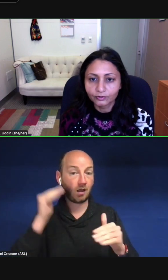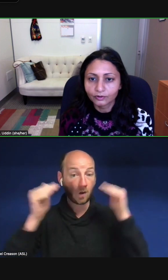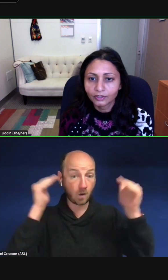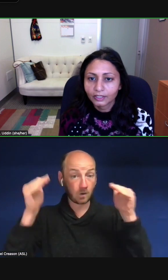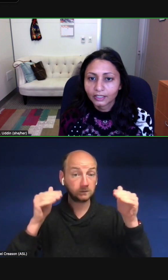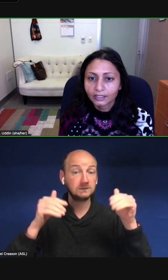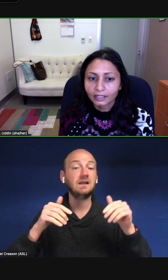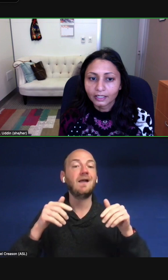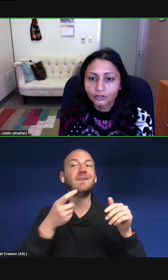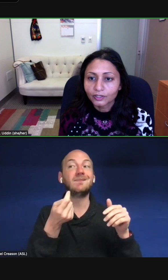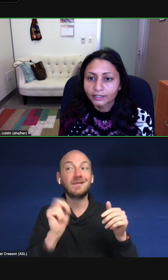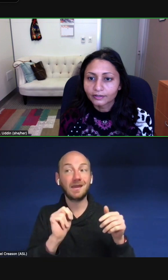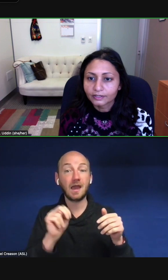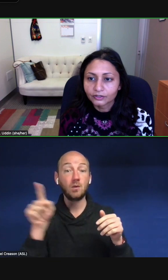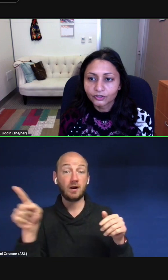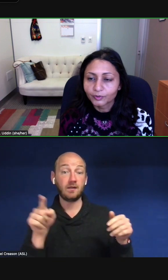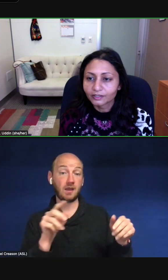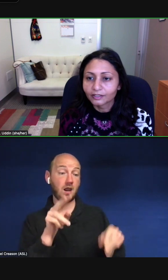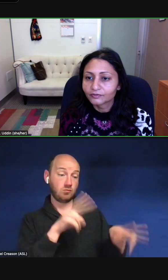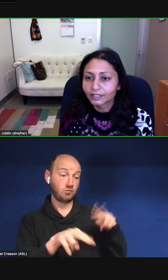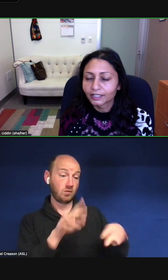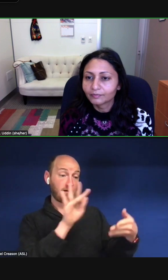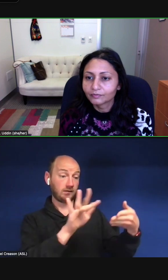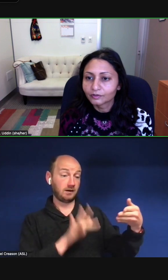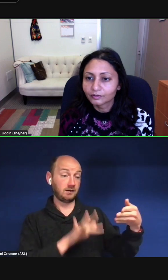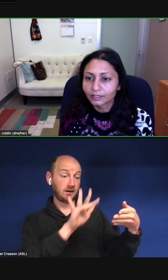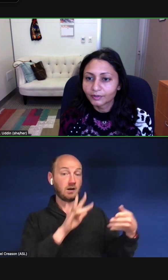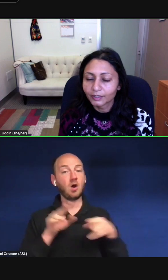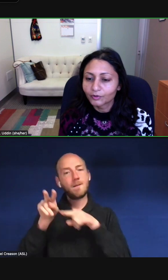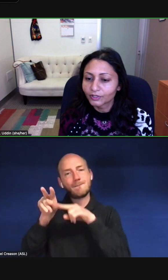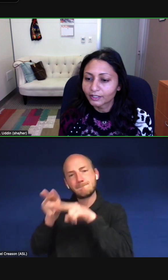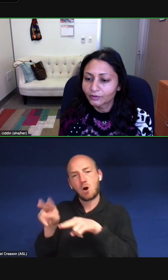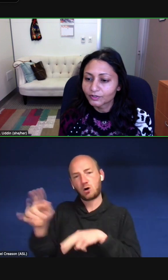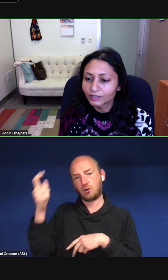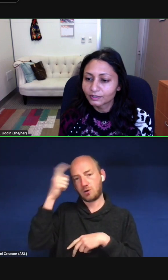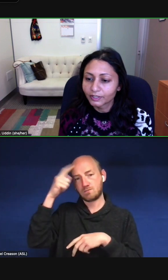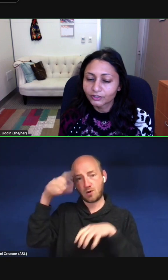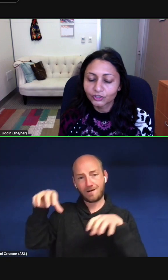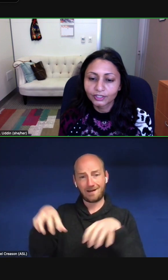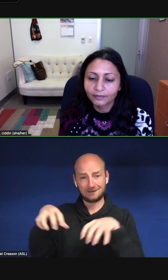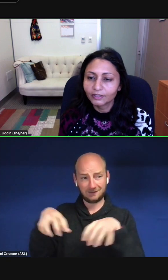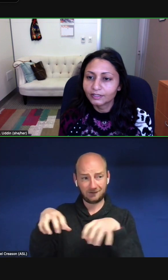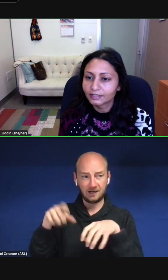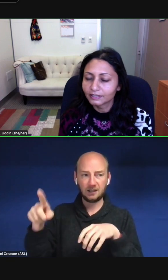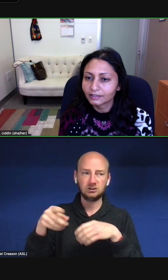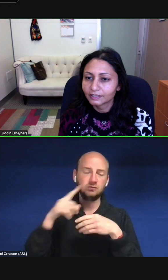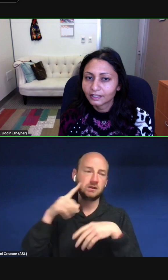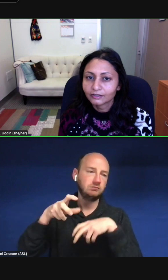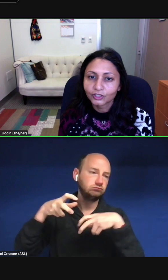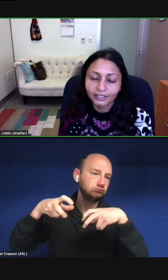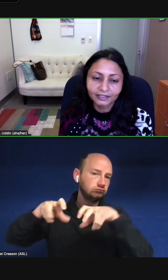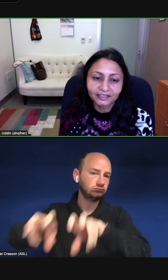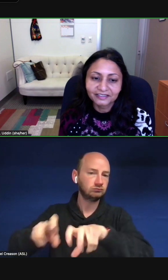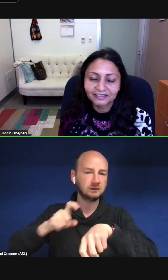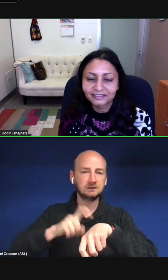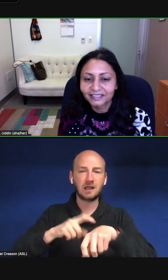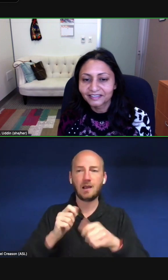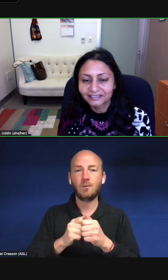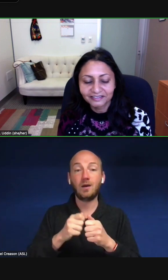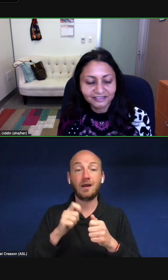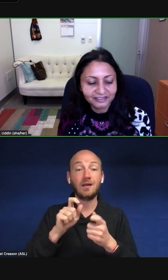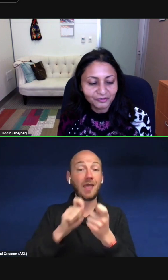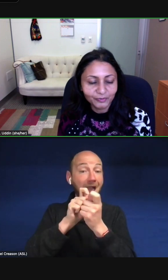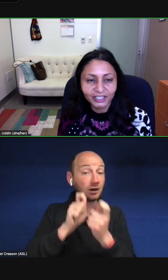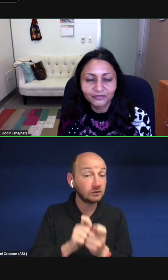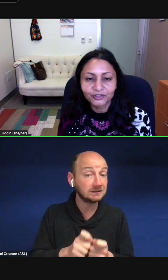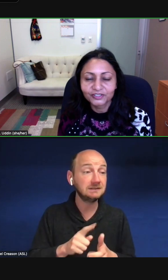minus control trials. And she spent a lot of time coming up with accuracy and reaction time indices, checking that the